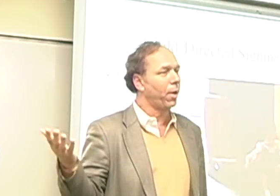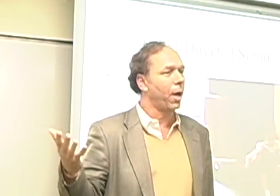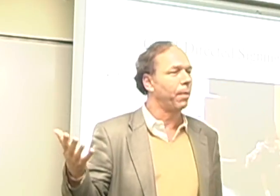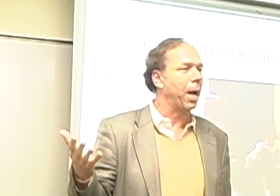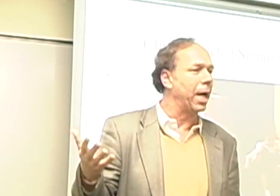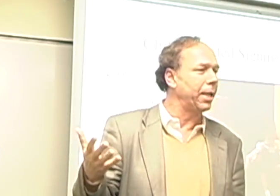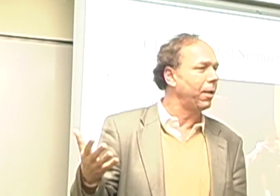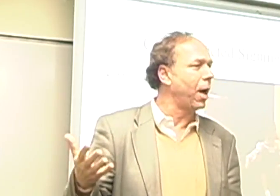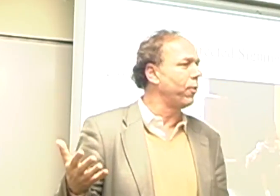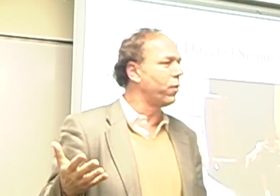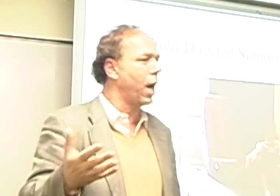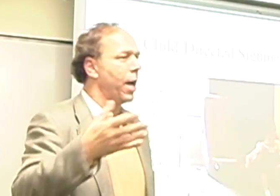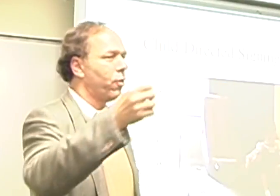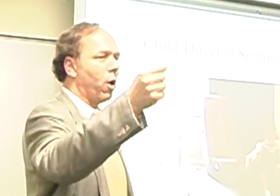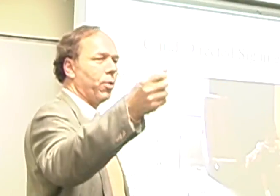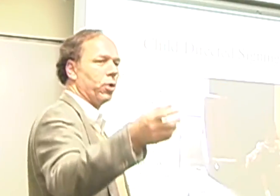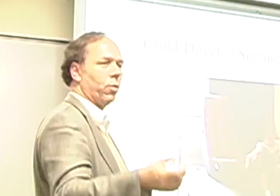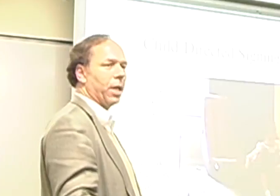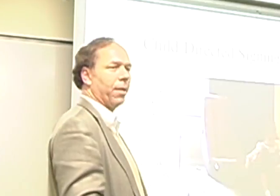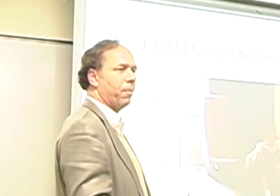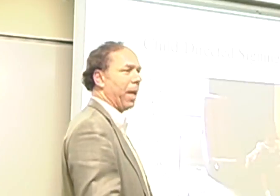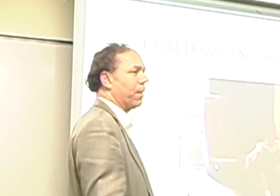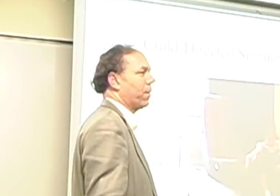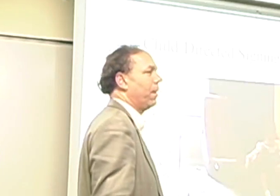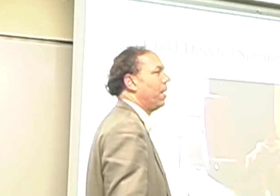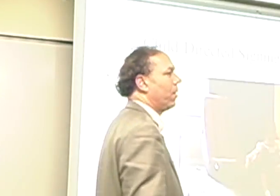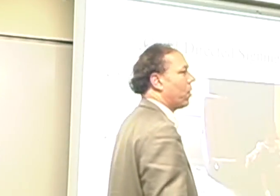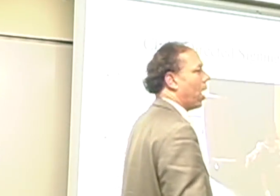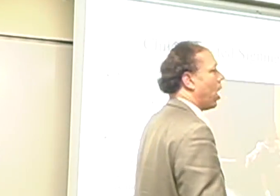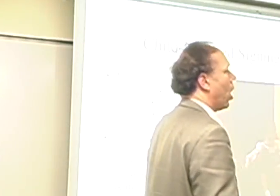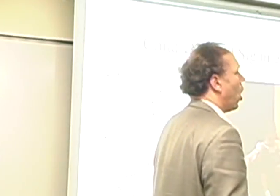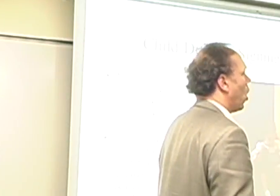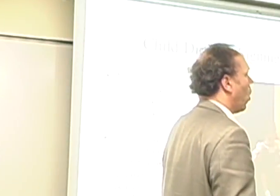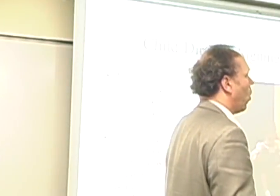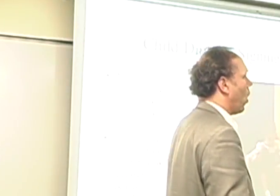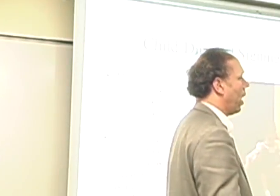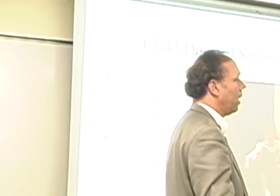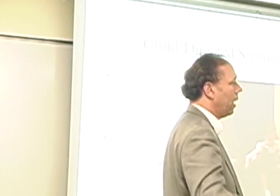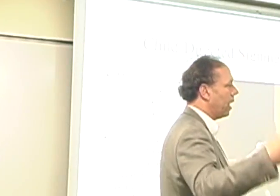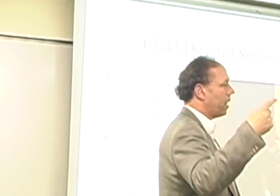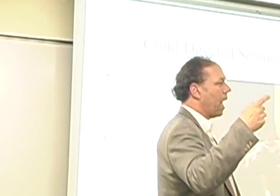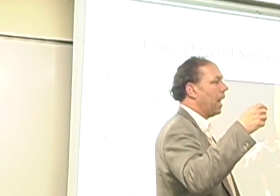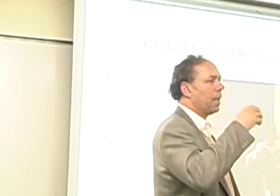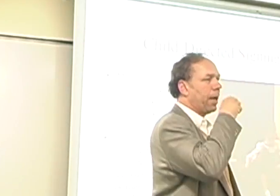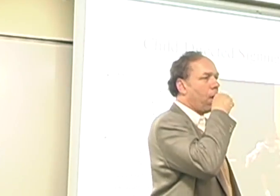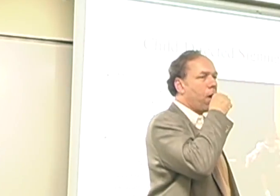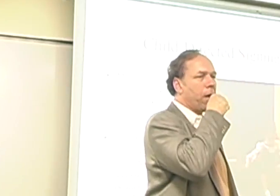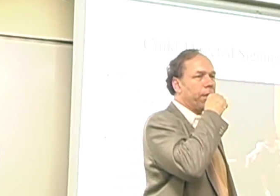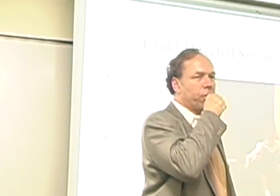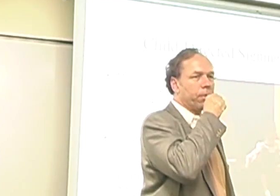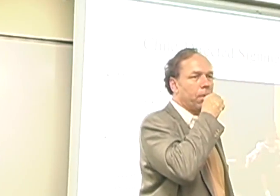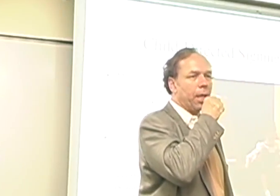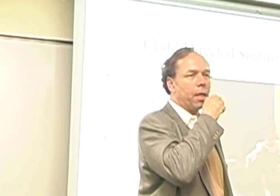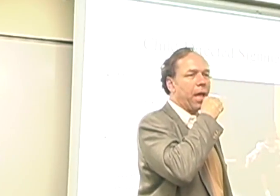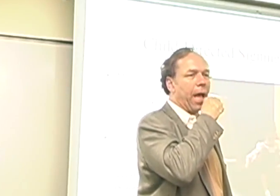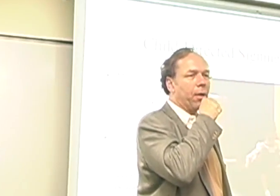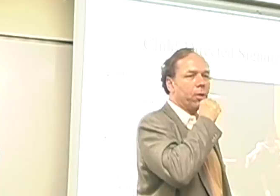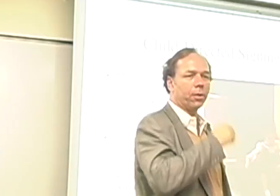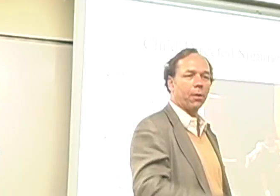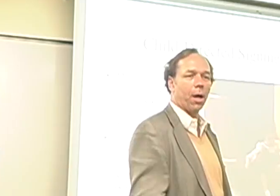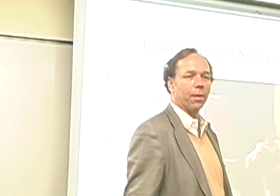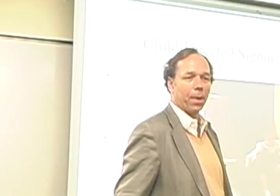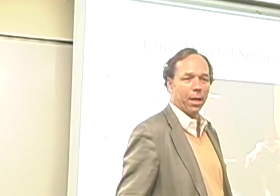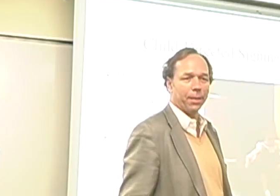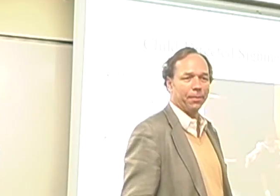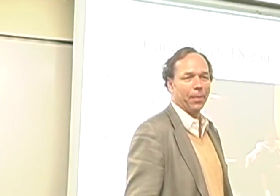anchored on the body, other signs are produced in space. So a sign like orange is